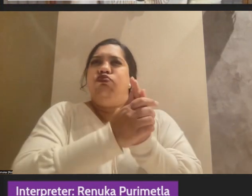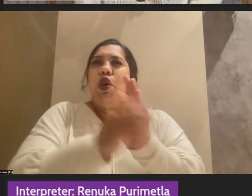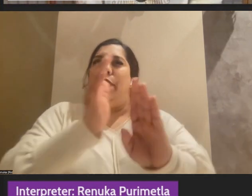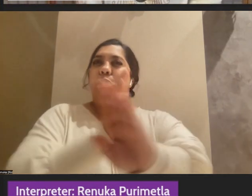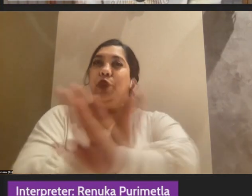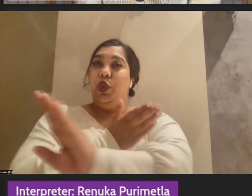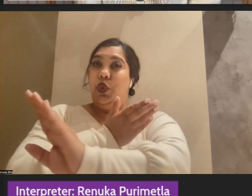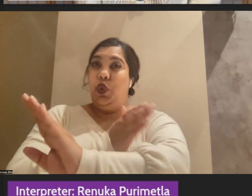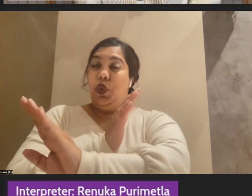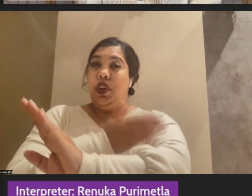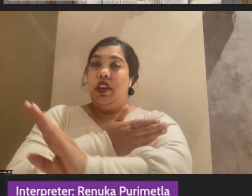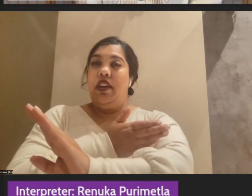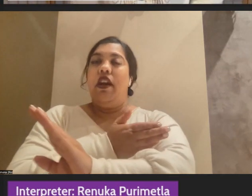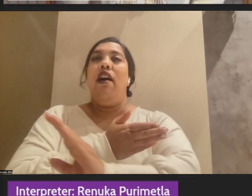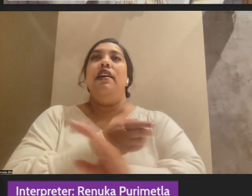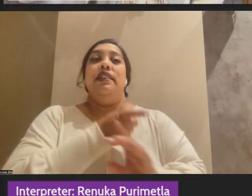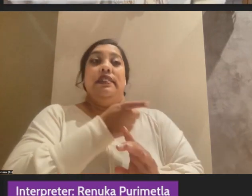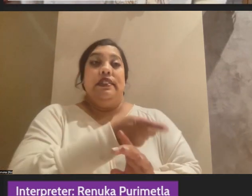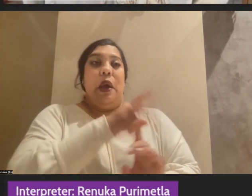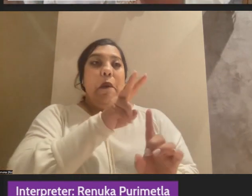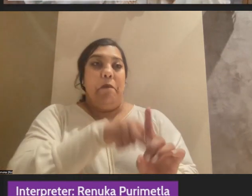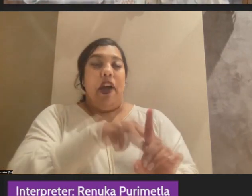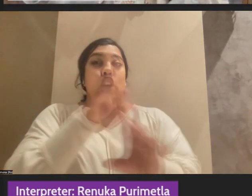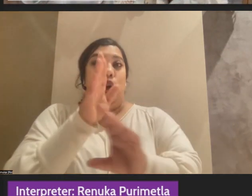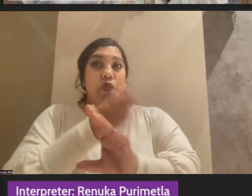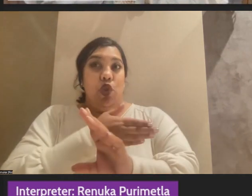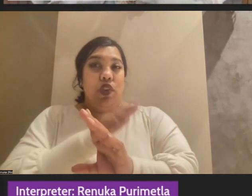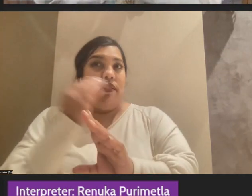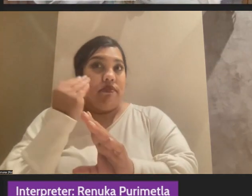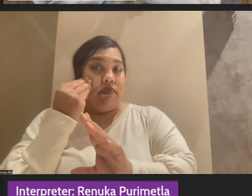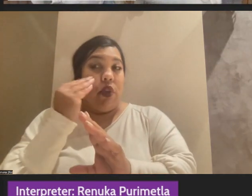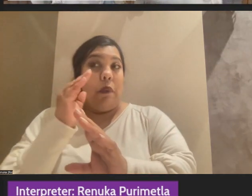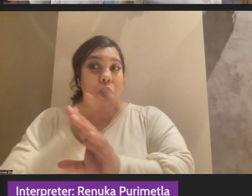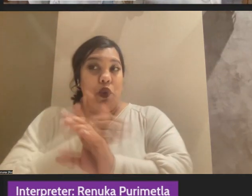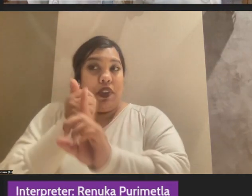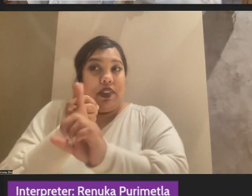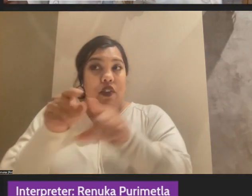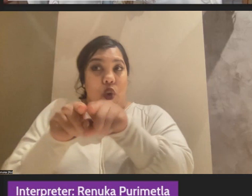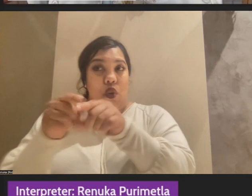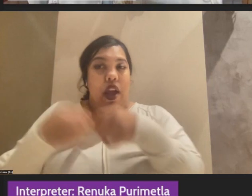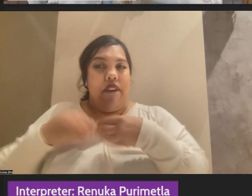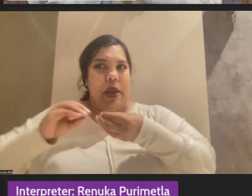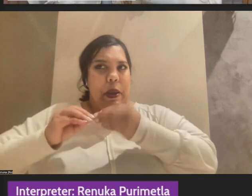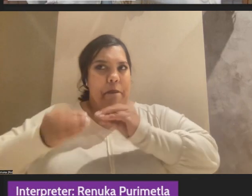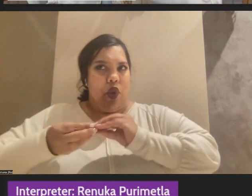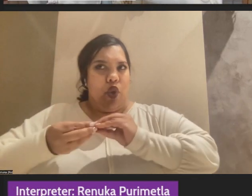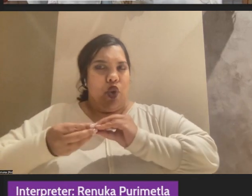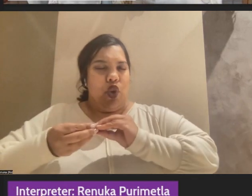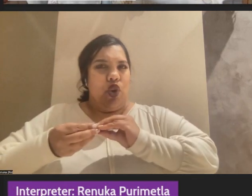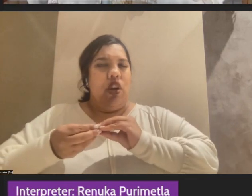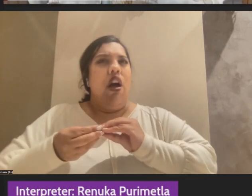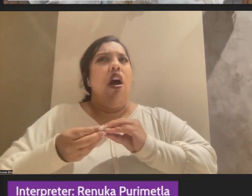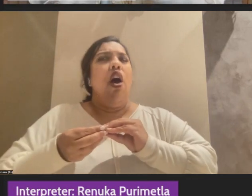is numbers, and because they already got the music. So this is a 4/4. Oh, so that's